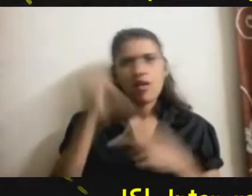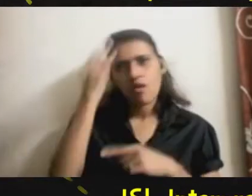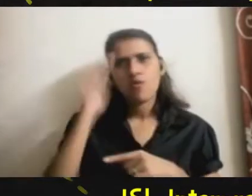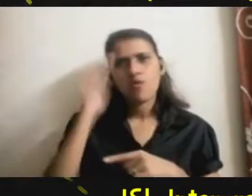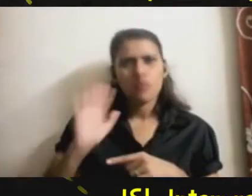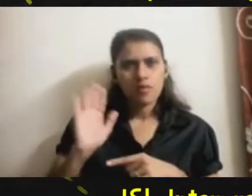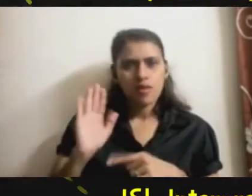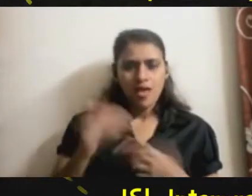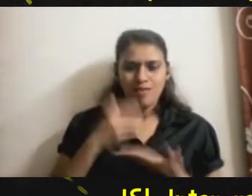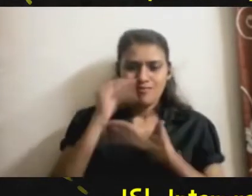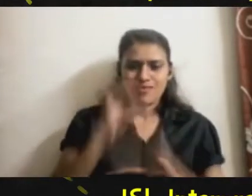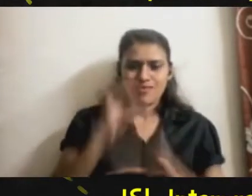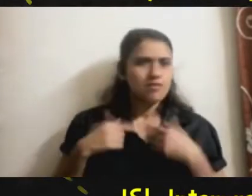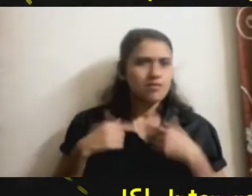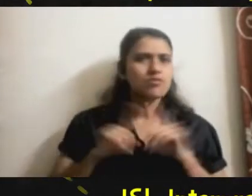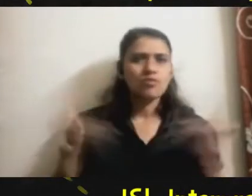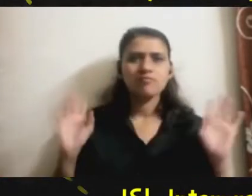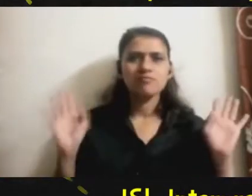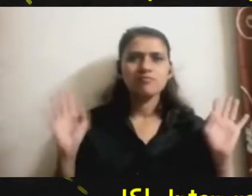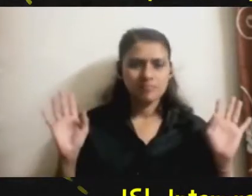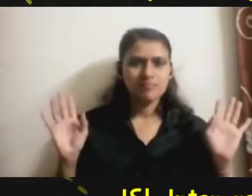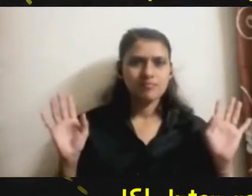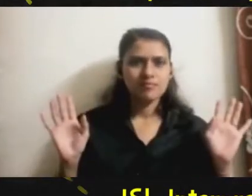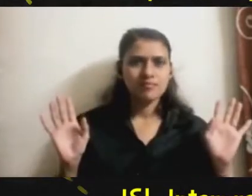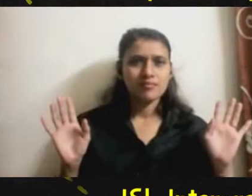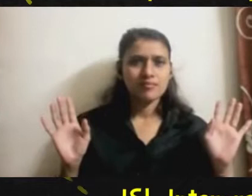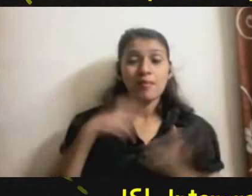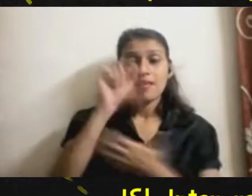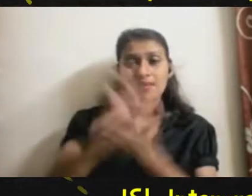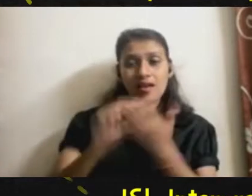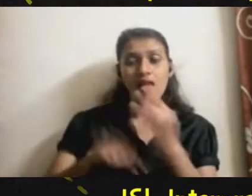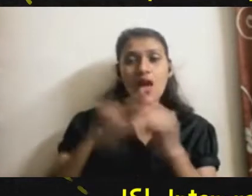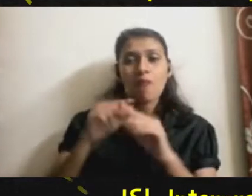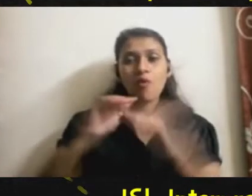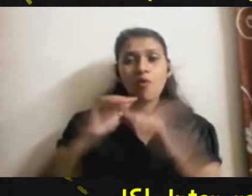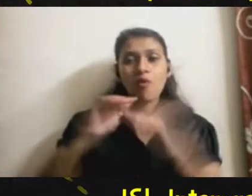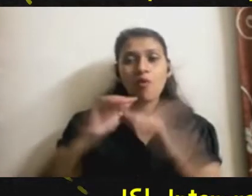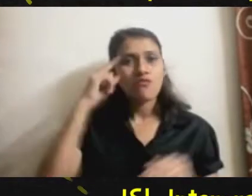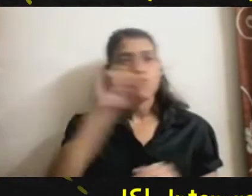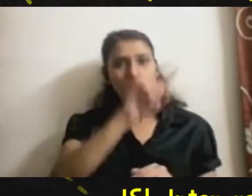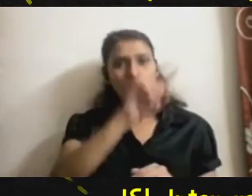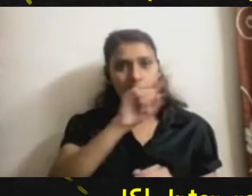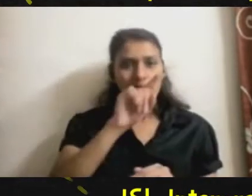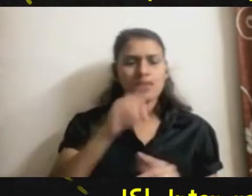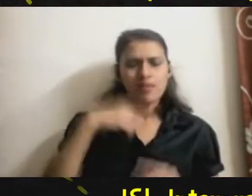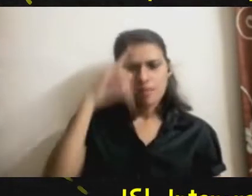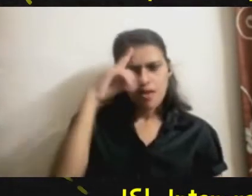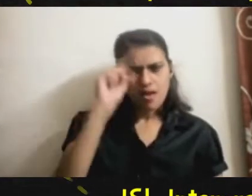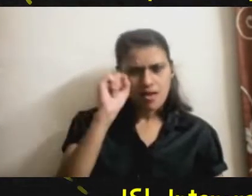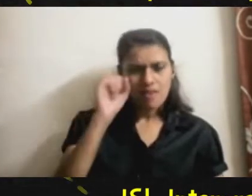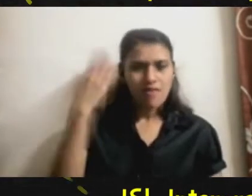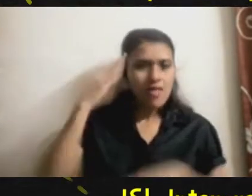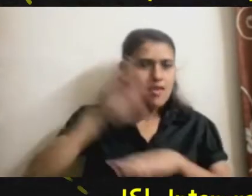not a child. Childish, yes. But writing about childhood is automatically an act of remembering rather than